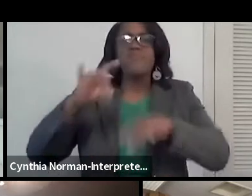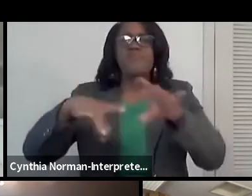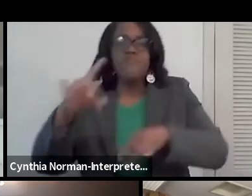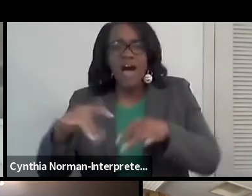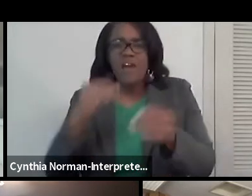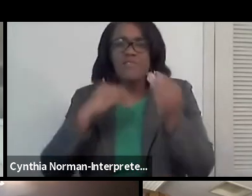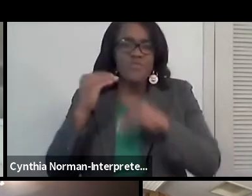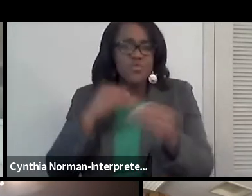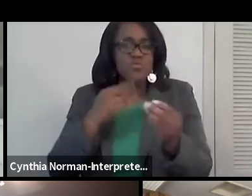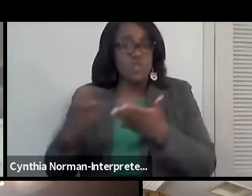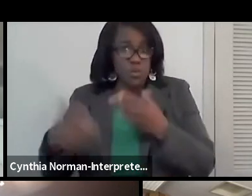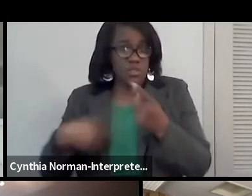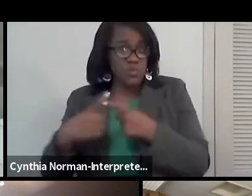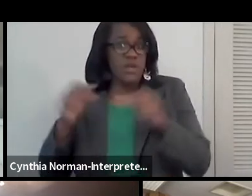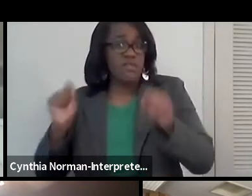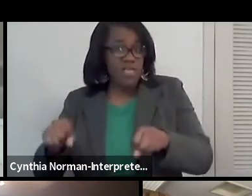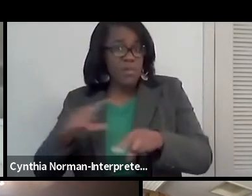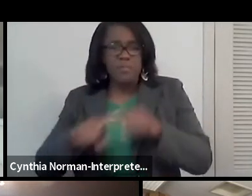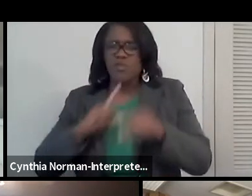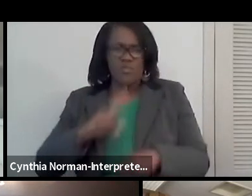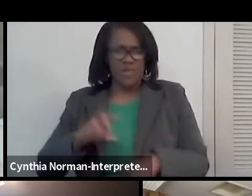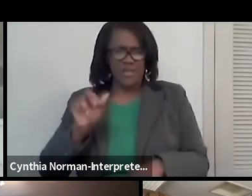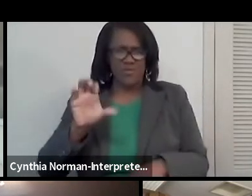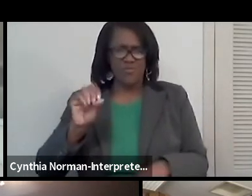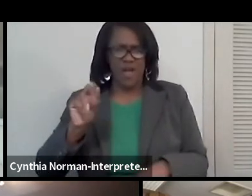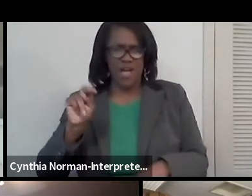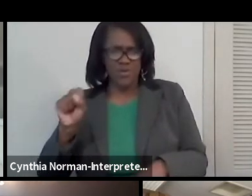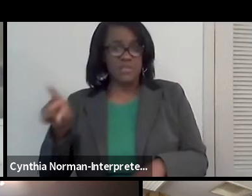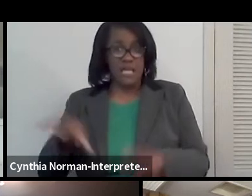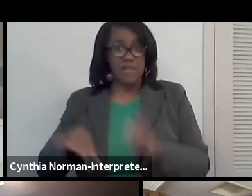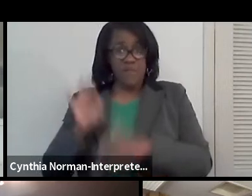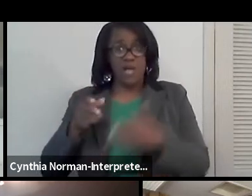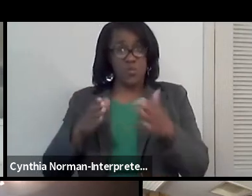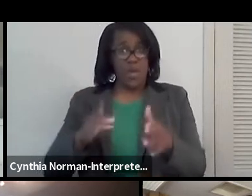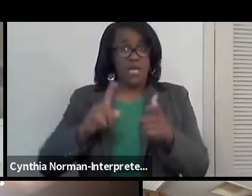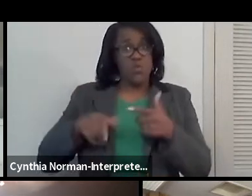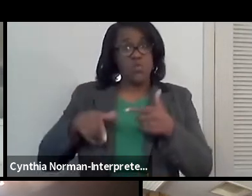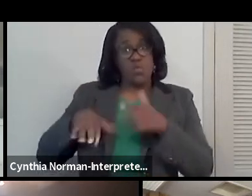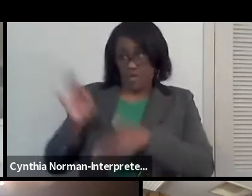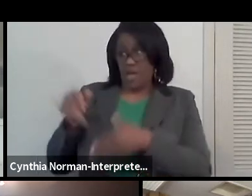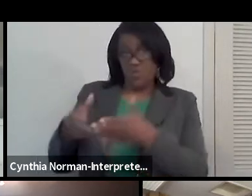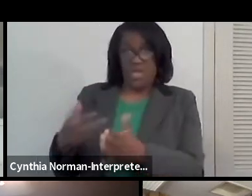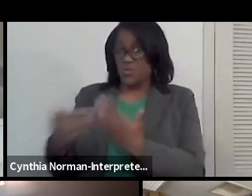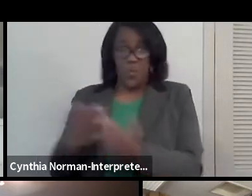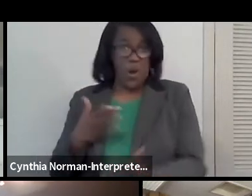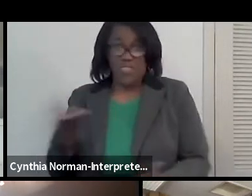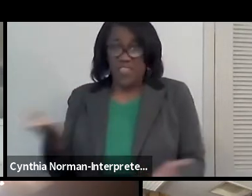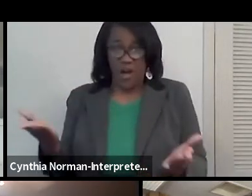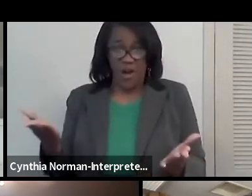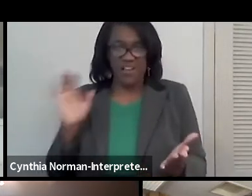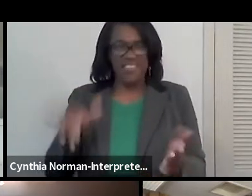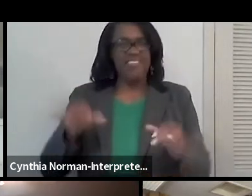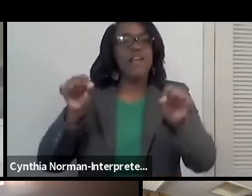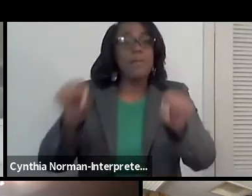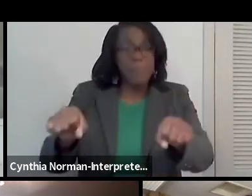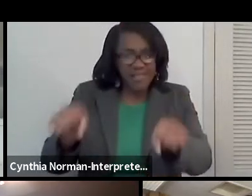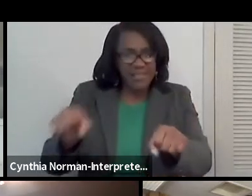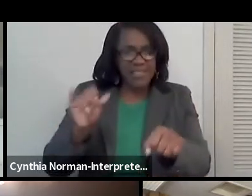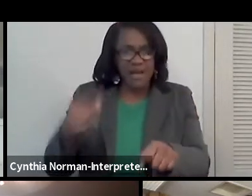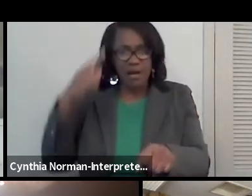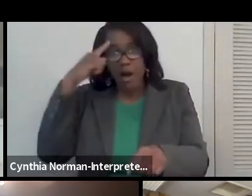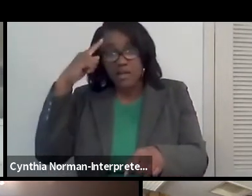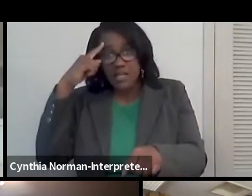resources when they're available, but raccoons find ways to find ways wherever they are. So that ability, that cognitive